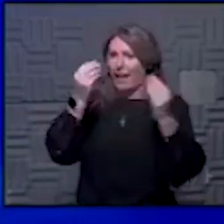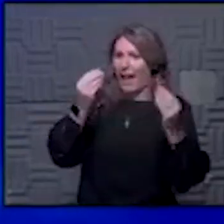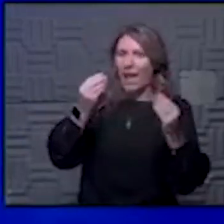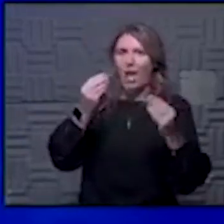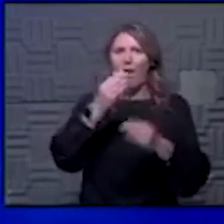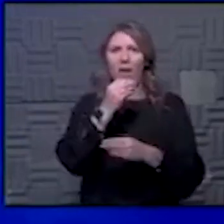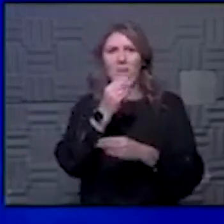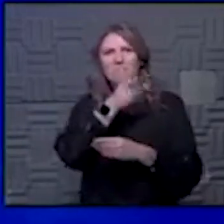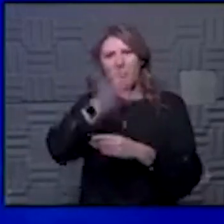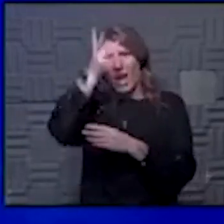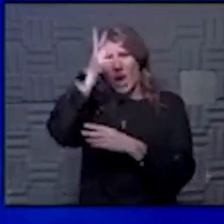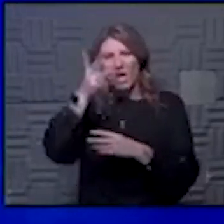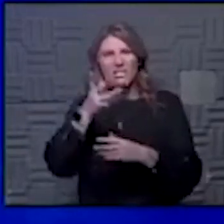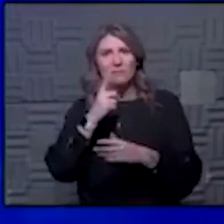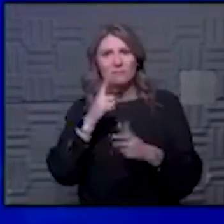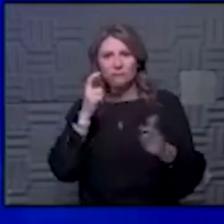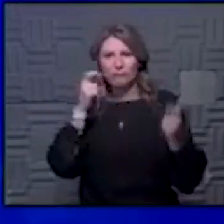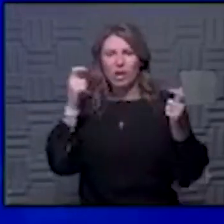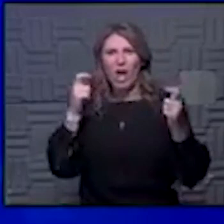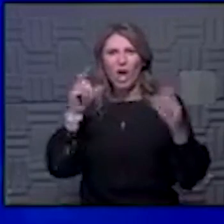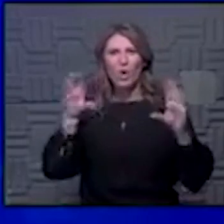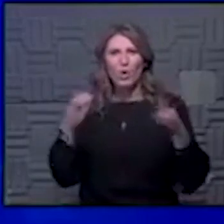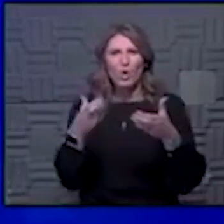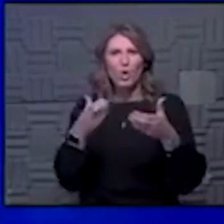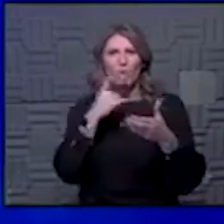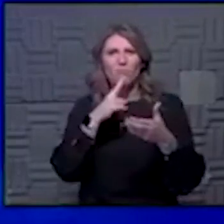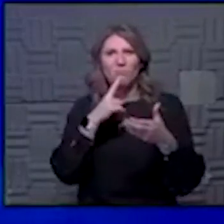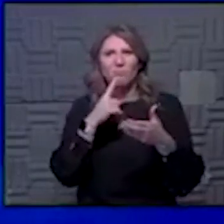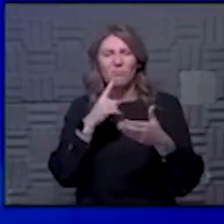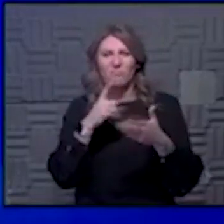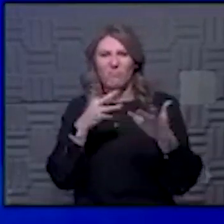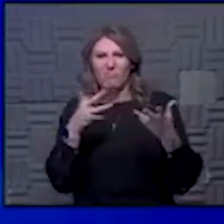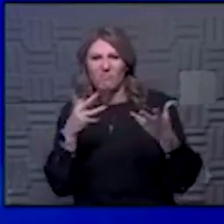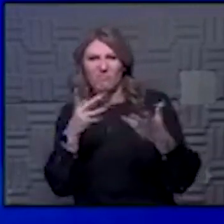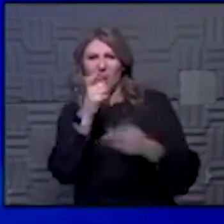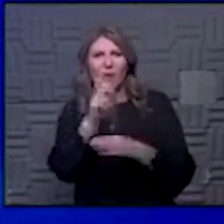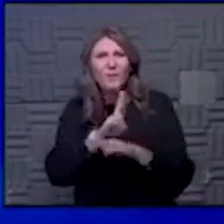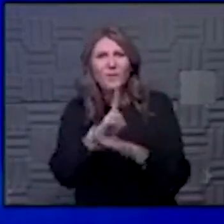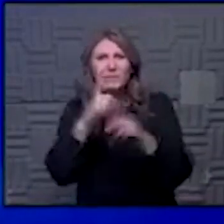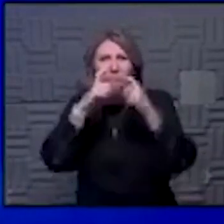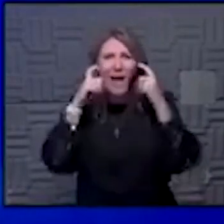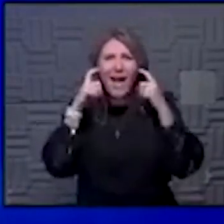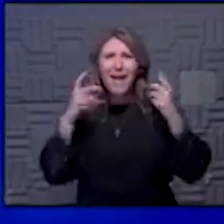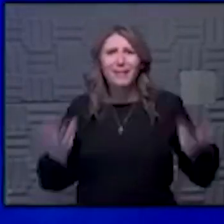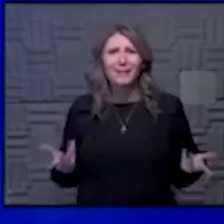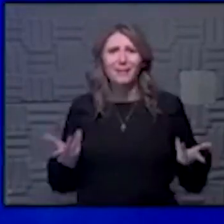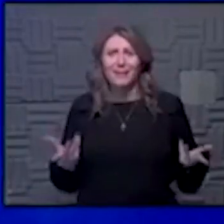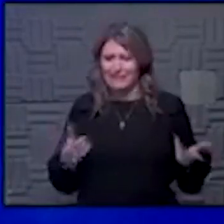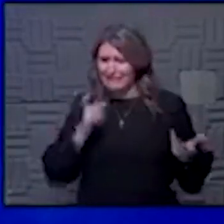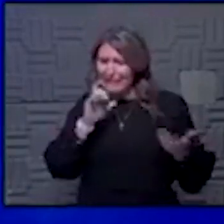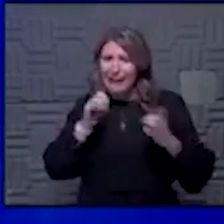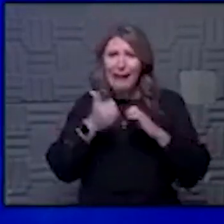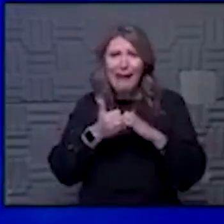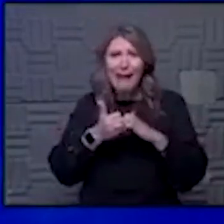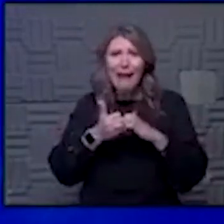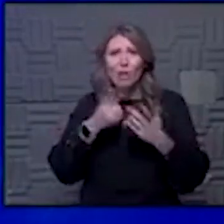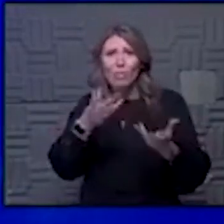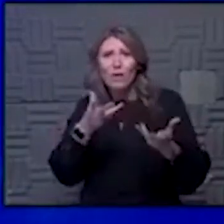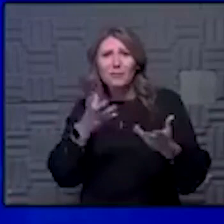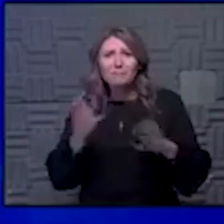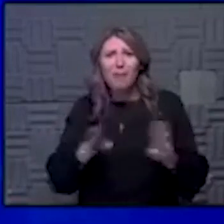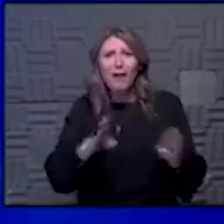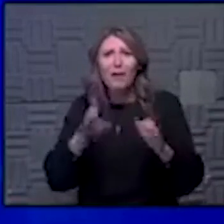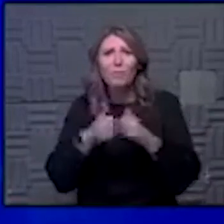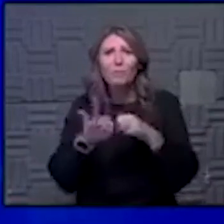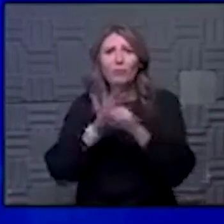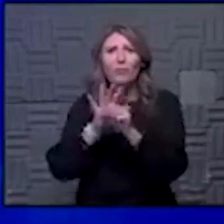group gatherings of parents, and it was like nobody had masks on. I'm like, you know, this is not the way you want to treat COVID, nor especially you don't want to be spooked